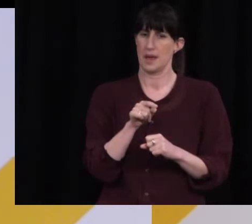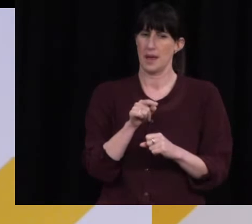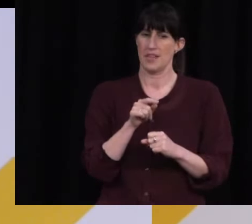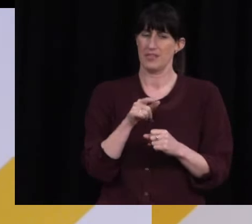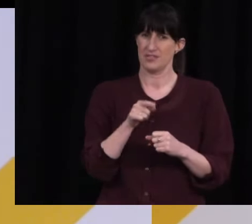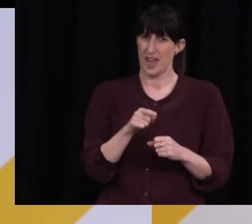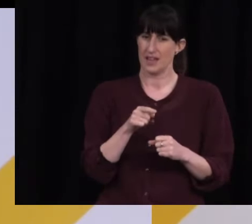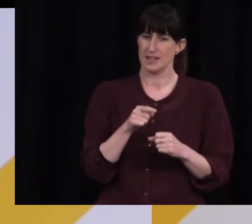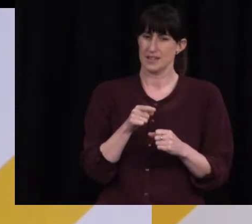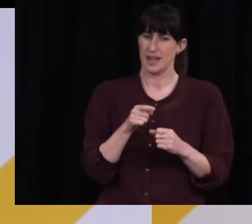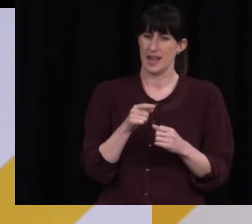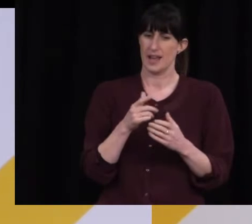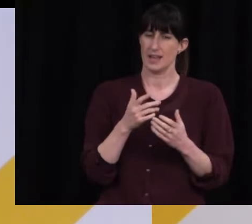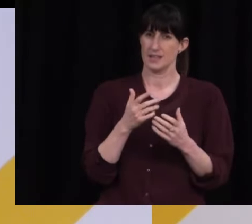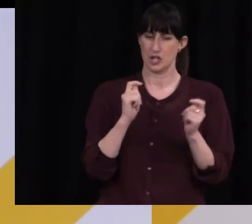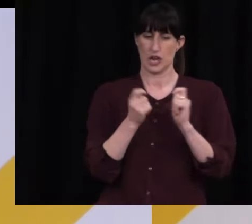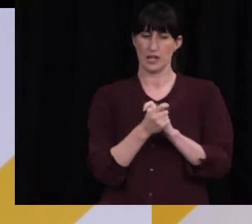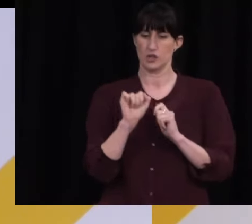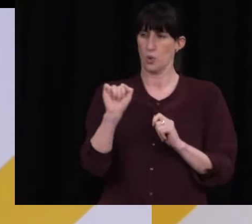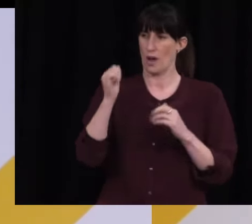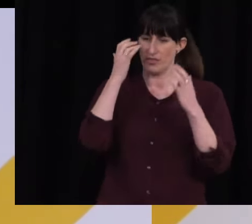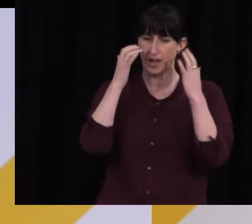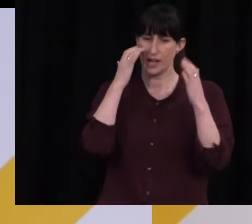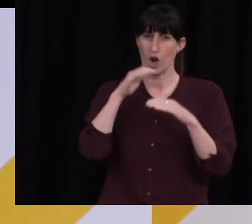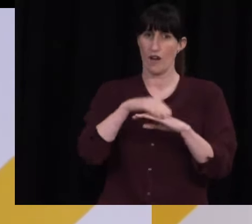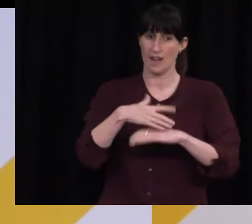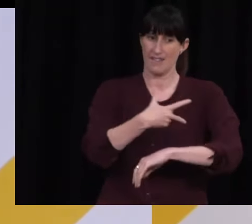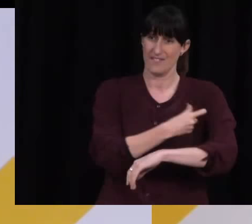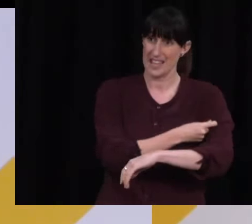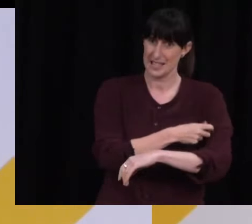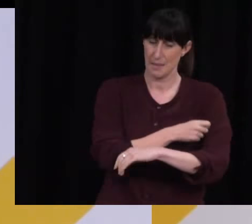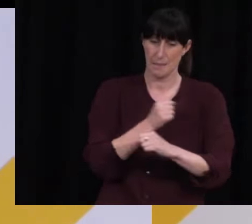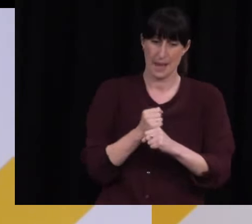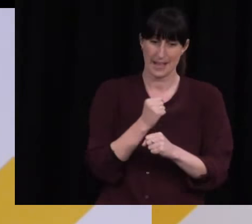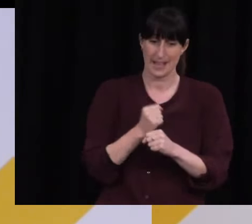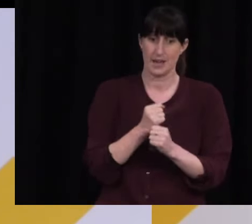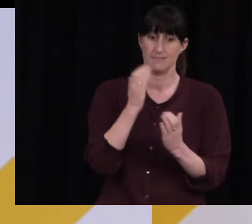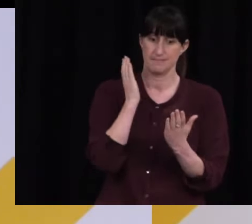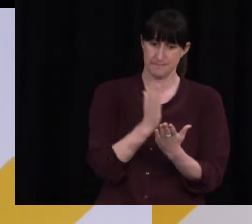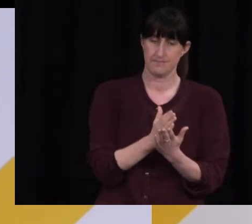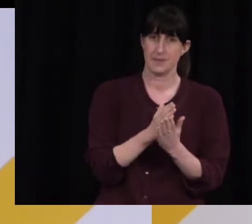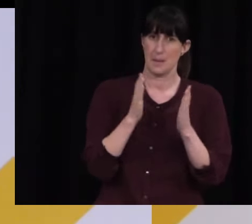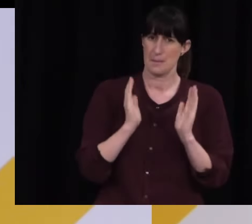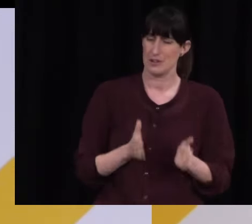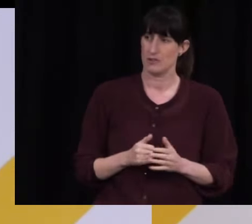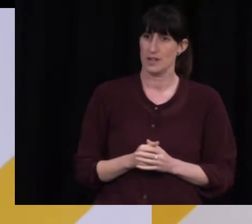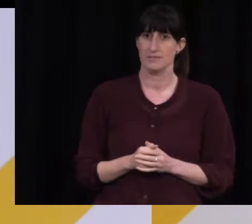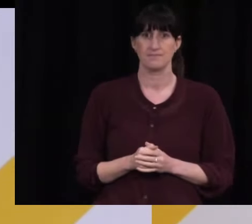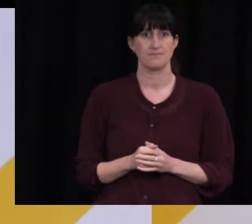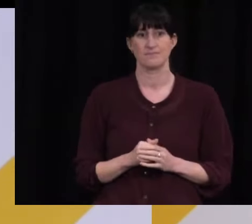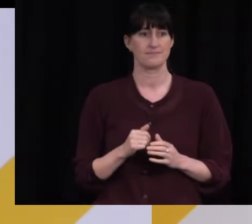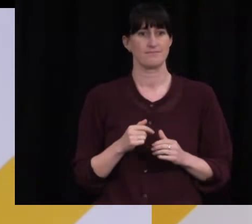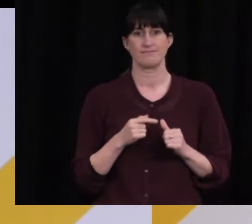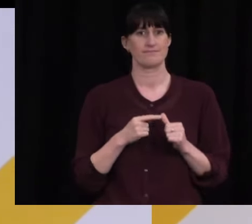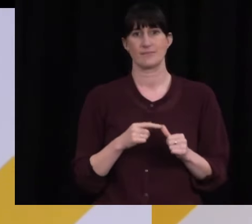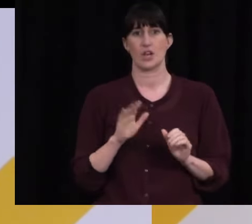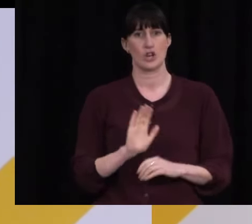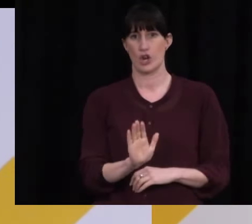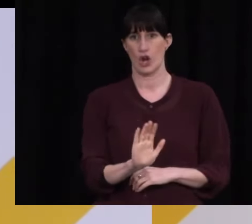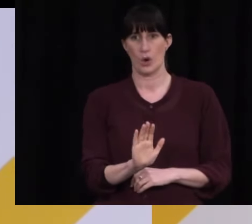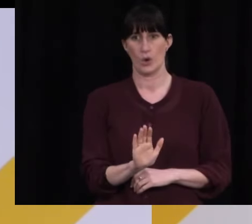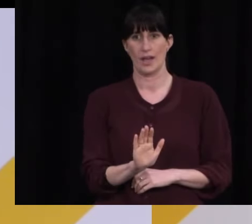mandatory? No, it has not. It is a considerable step to require someone to